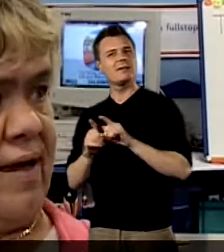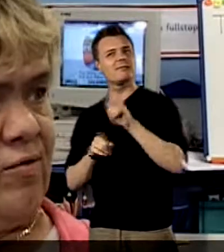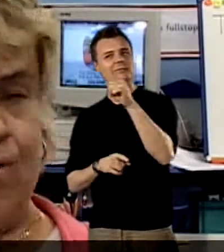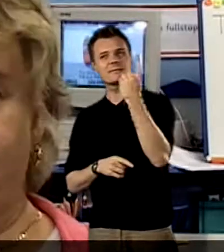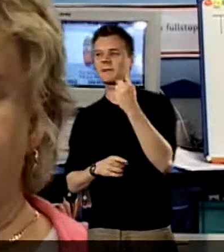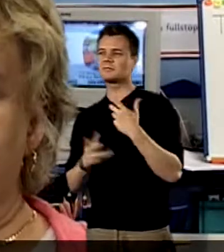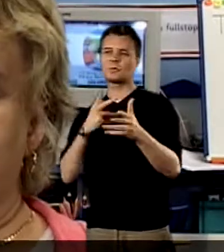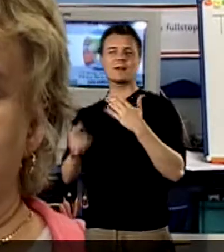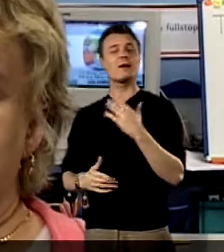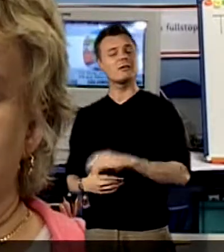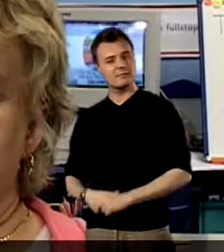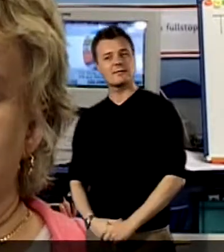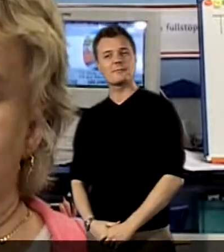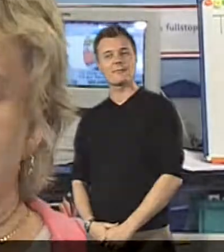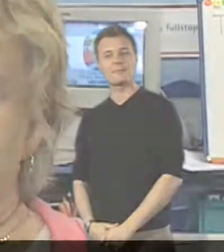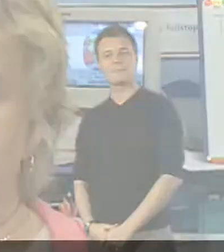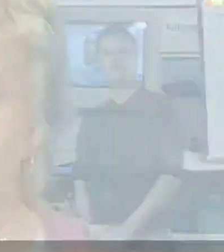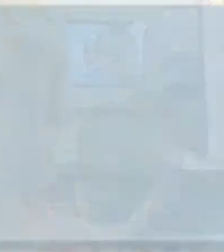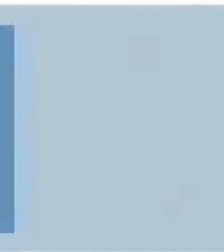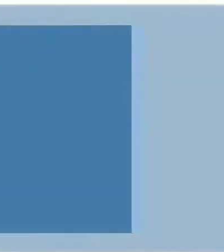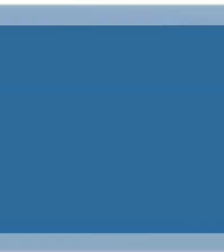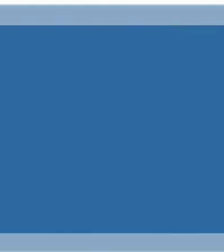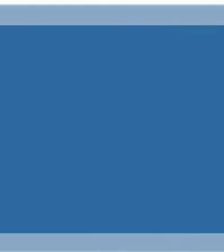of help, don't they? Yeah.